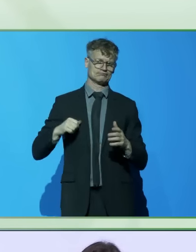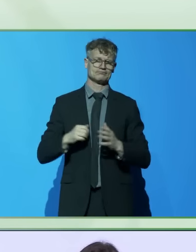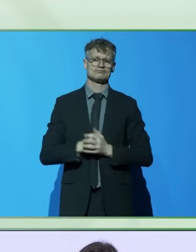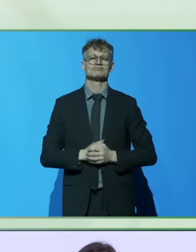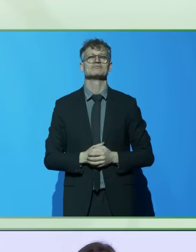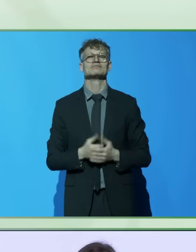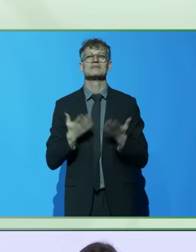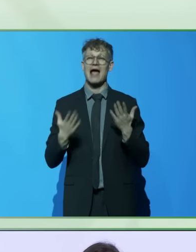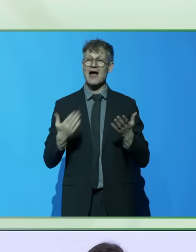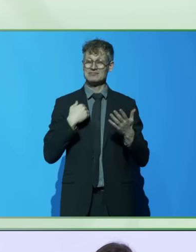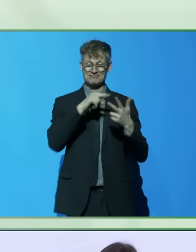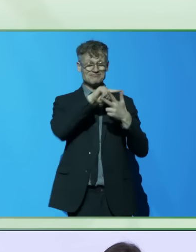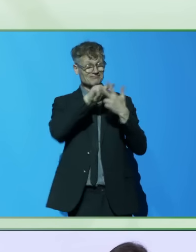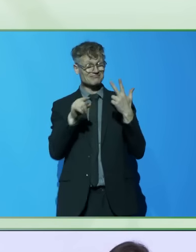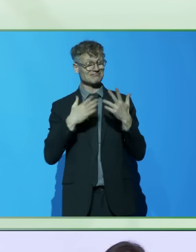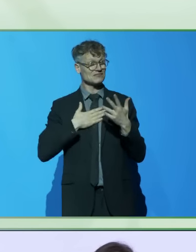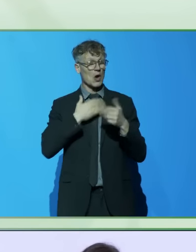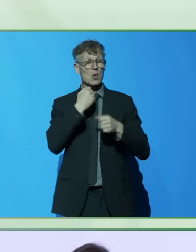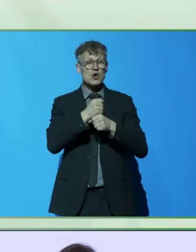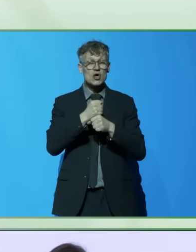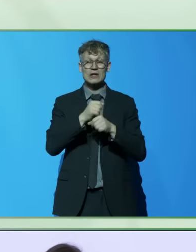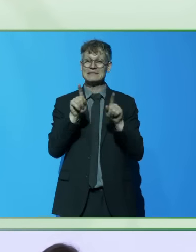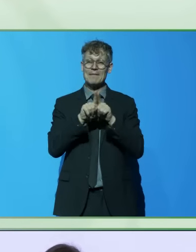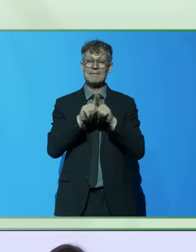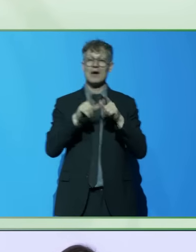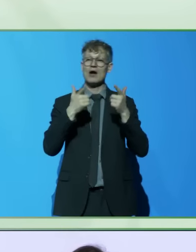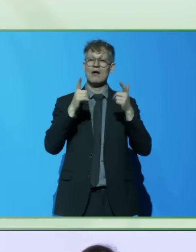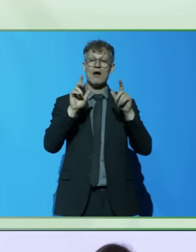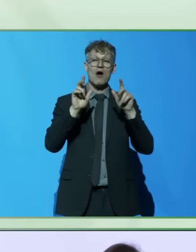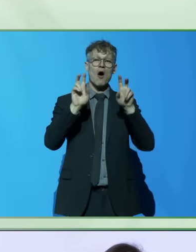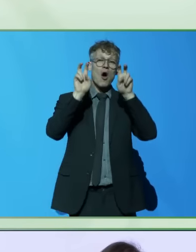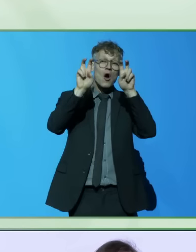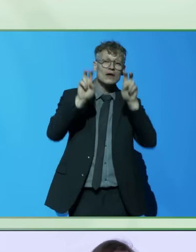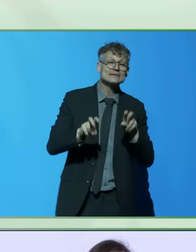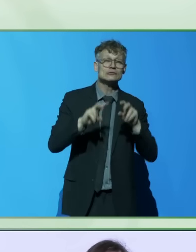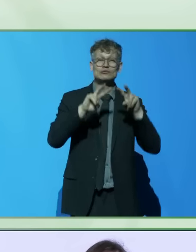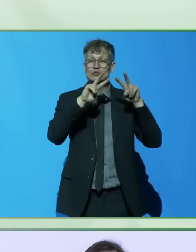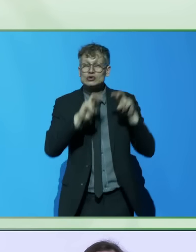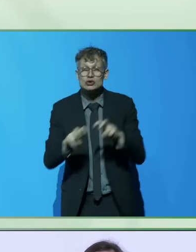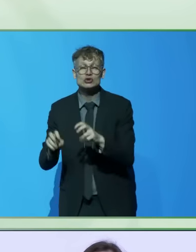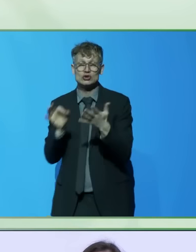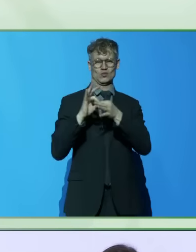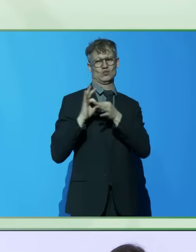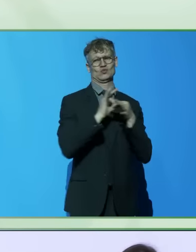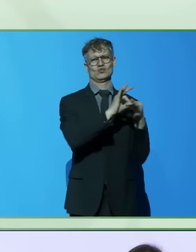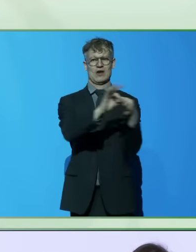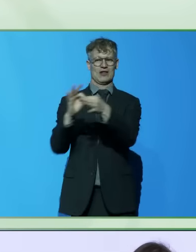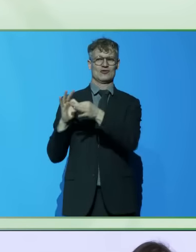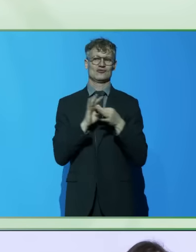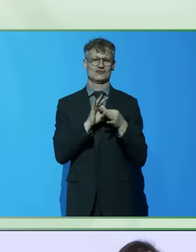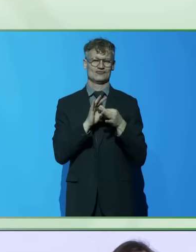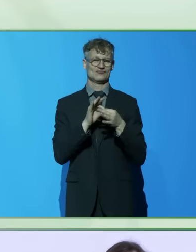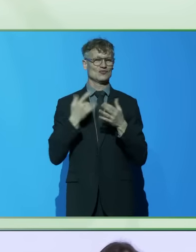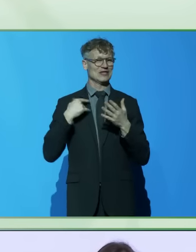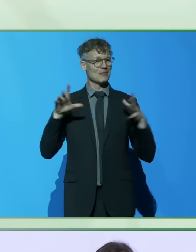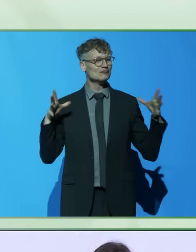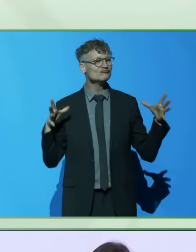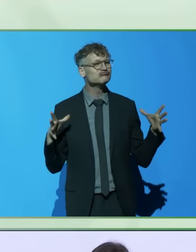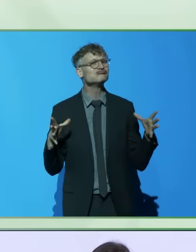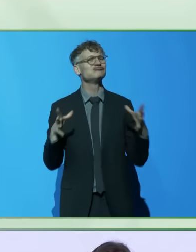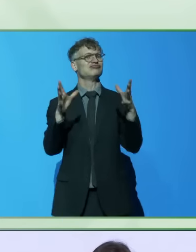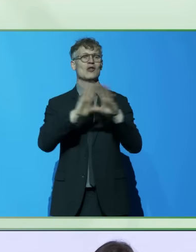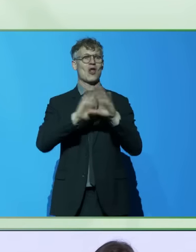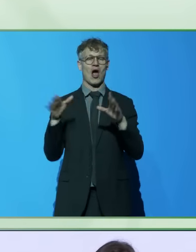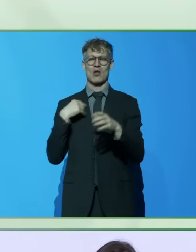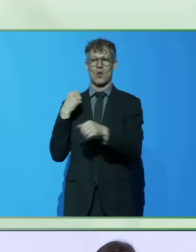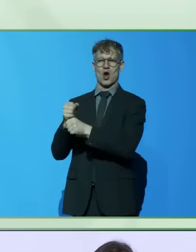Research, strategy, design, policy, and training. But one of the things I'm really interested in is how do we make sure, first white paper, which I will show you in just a